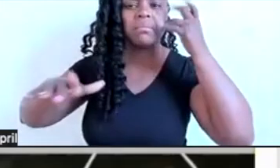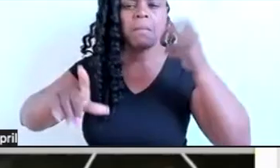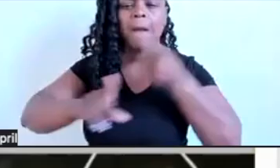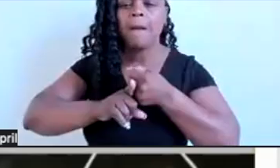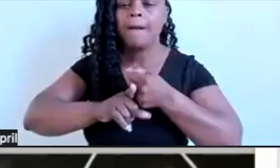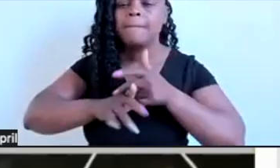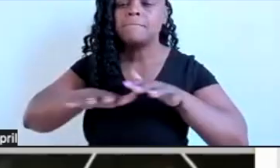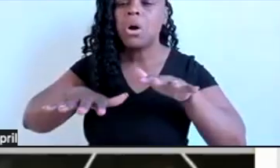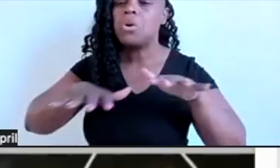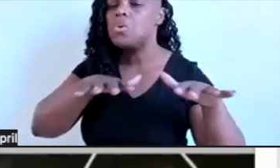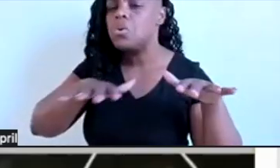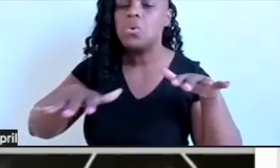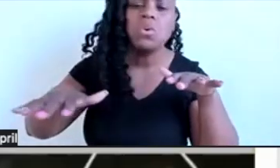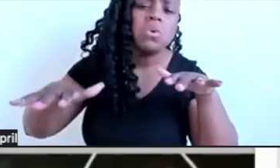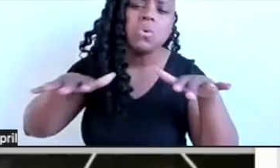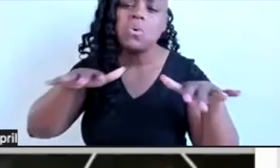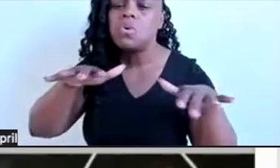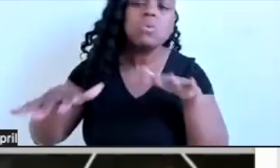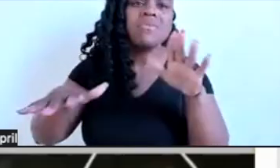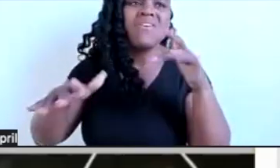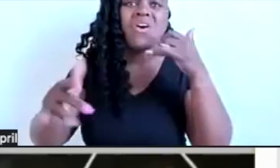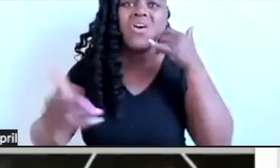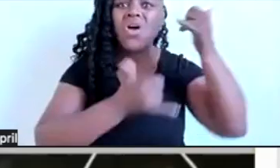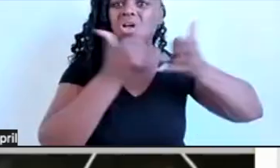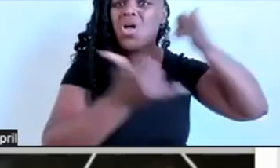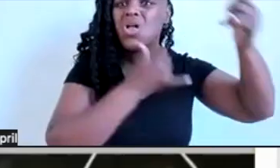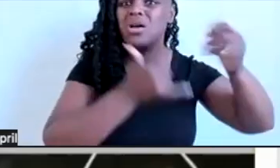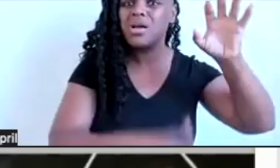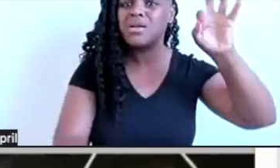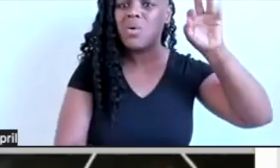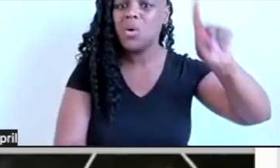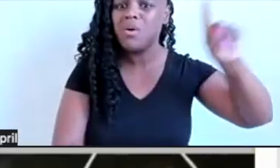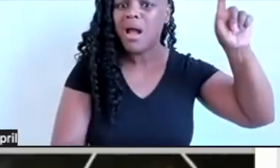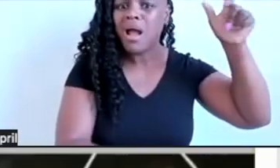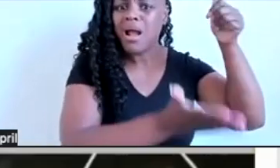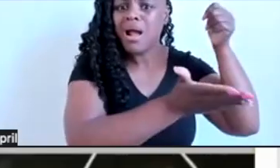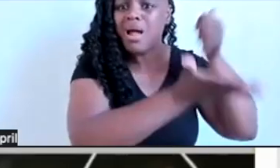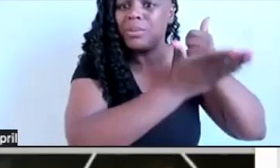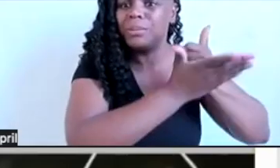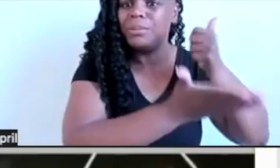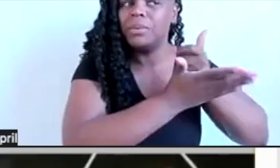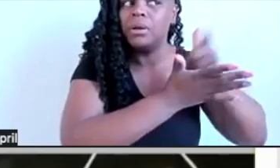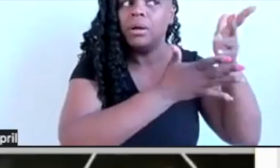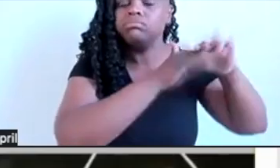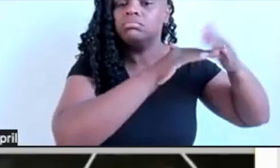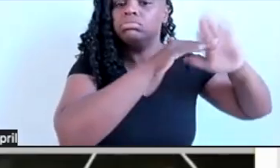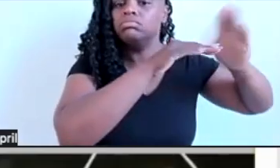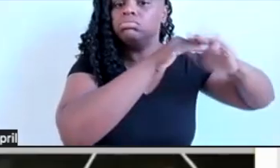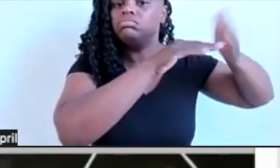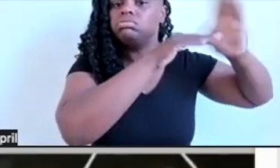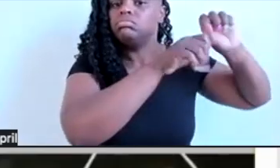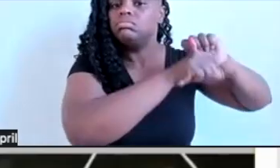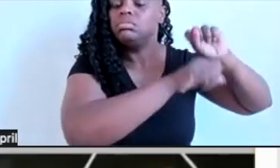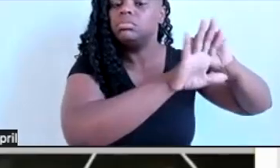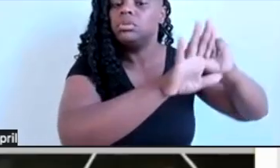help. Police and fire departments prioritize their responses to calls based on where the biggest problems are and where the